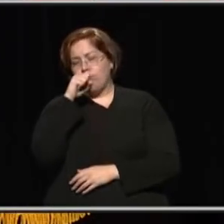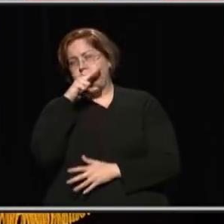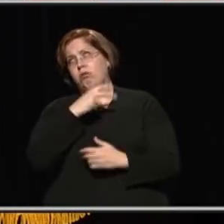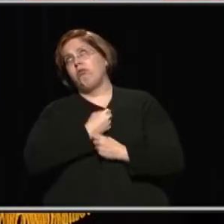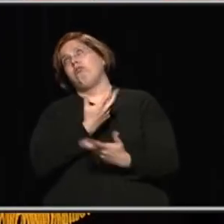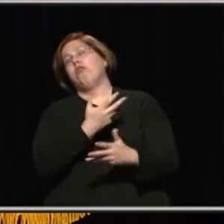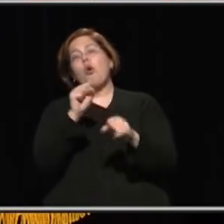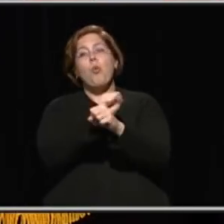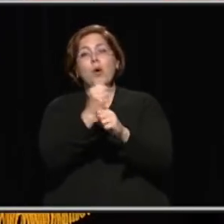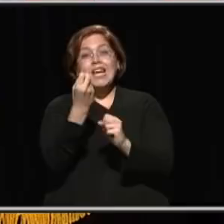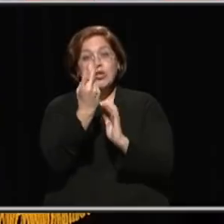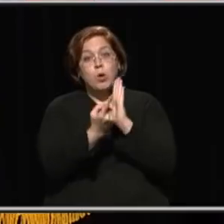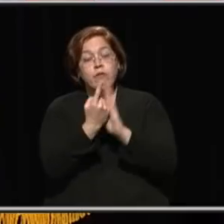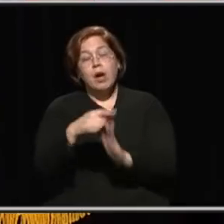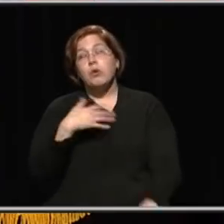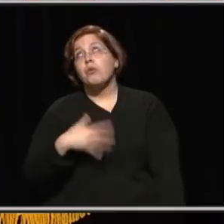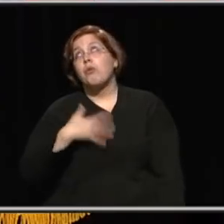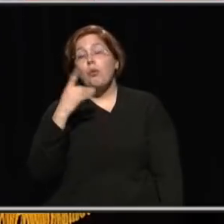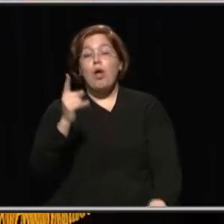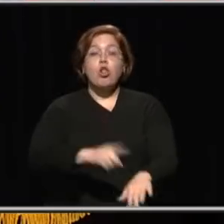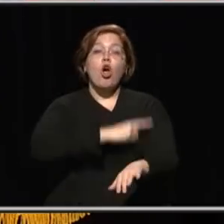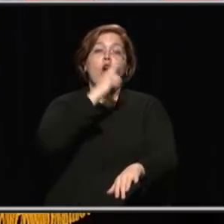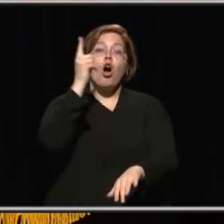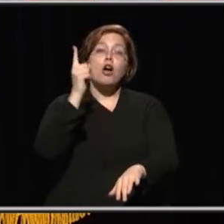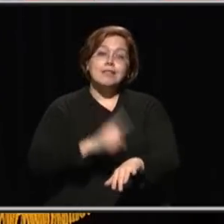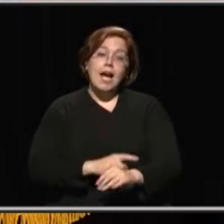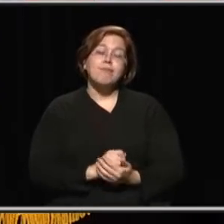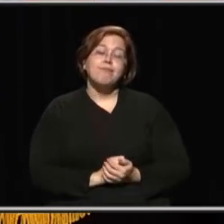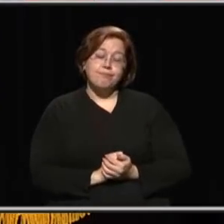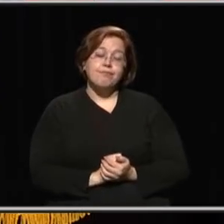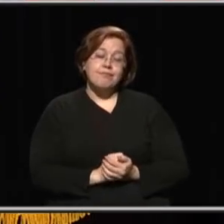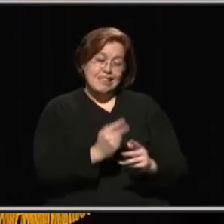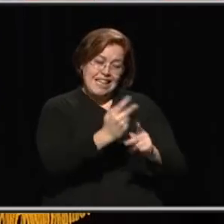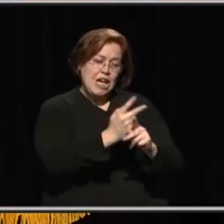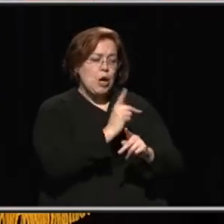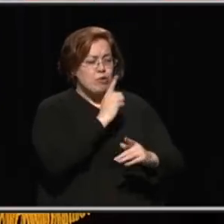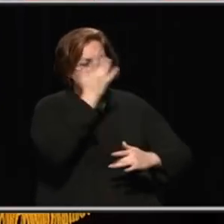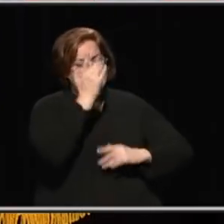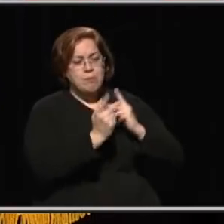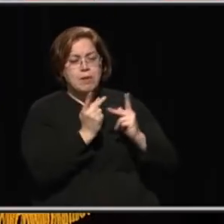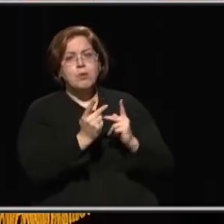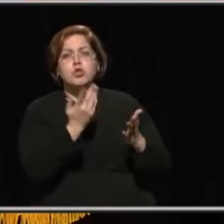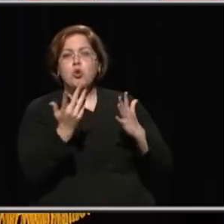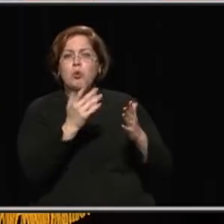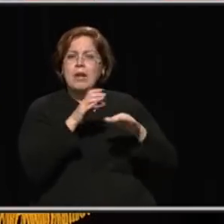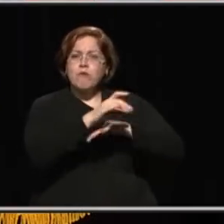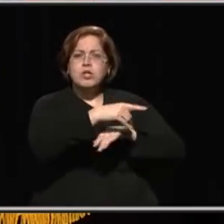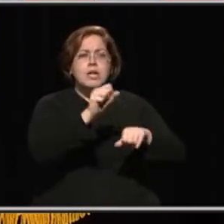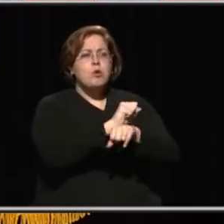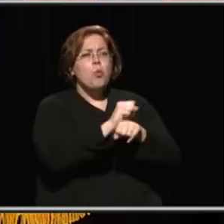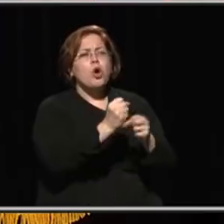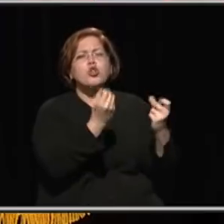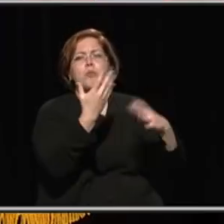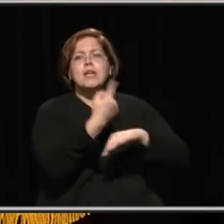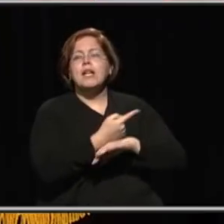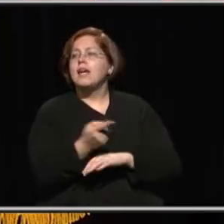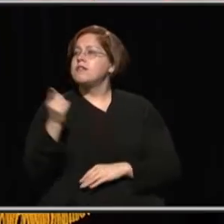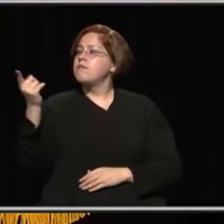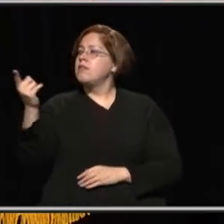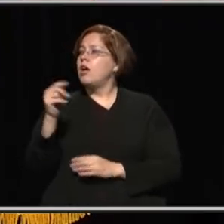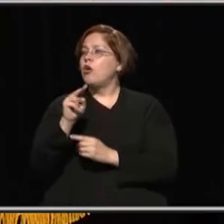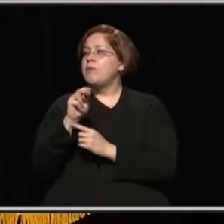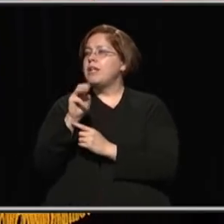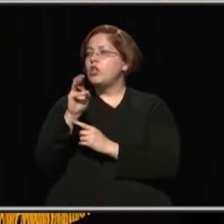a 12-hour shift is a long time caring for these very sick patients. So we don't want to work them too many days in a row. There has been some news that